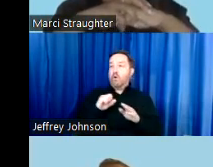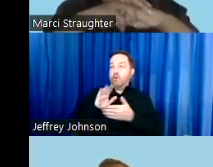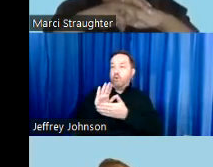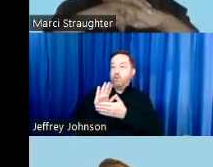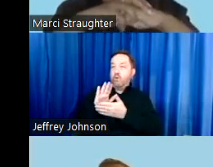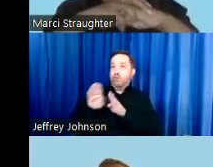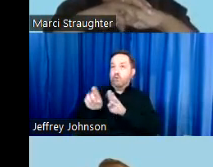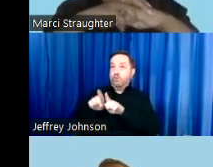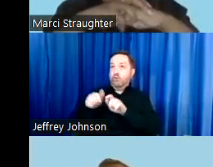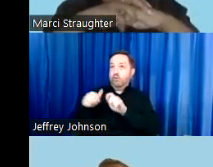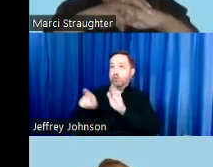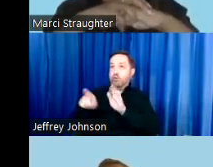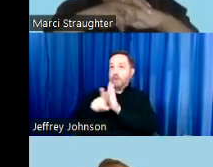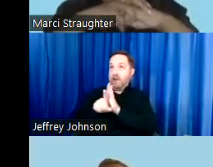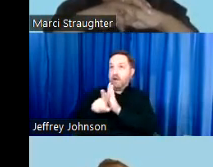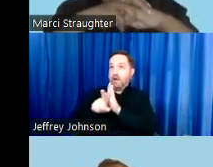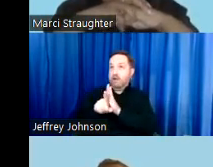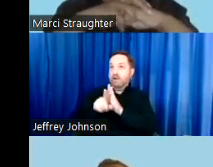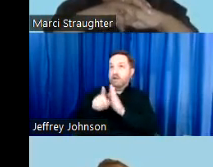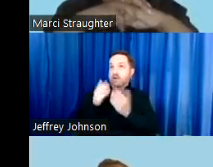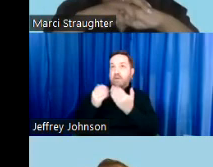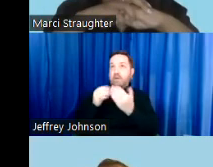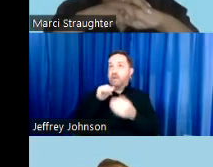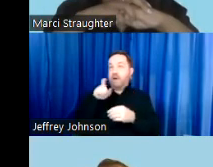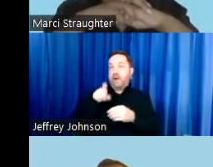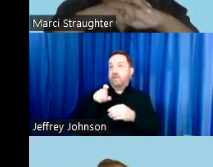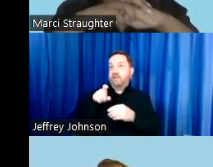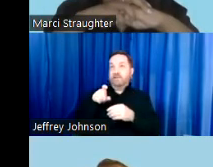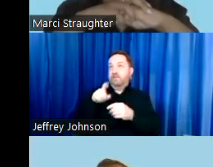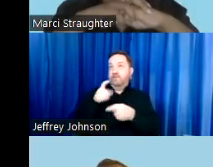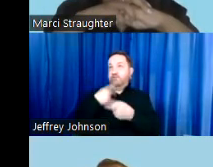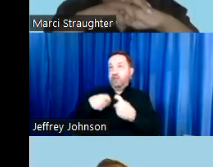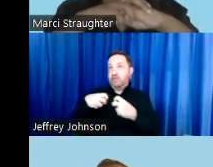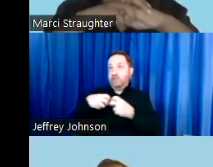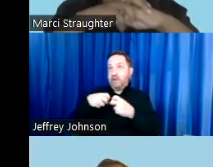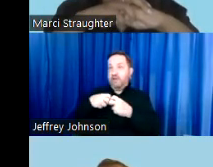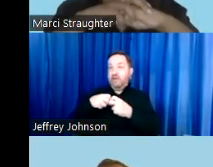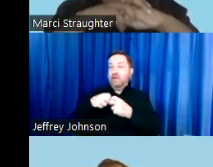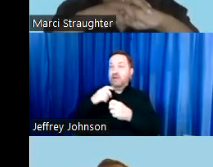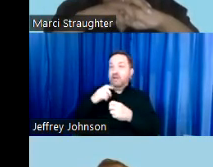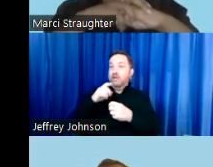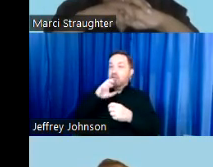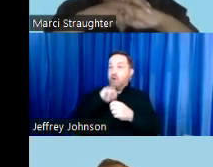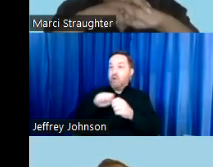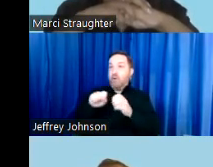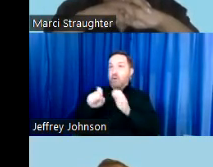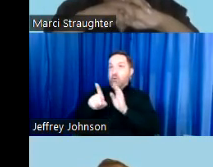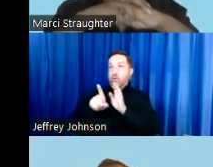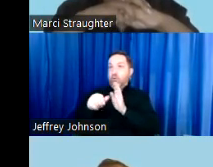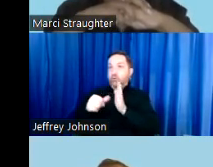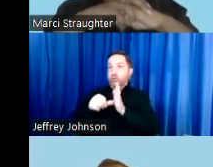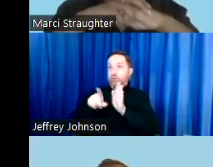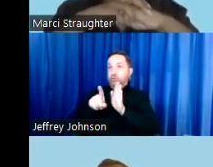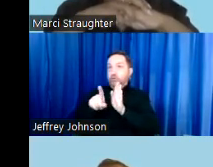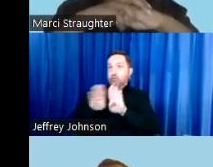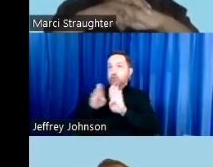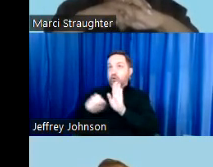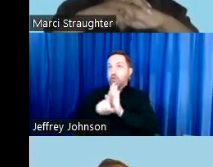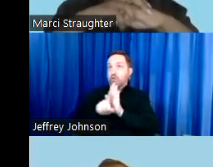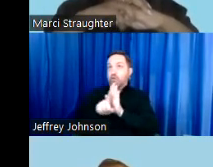you may not ever need to recharge that battery. You can connect it to those wires, and it may keep the battery charged. All right,